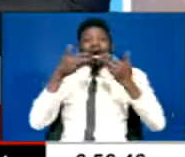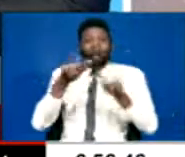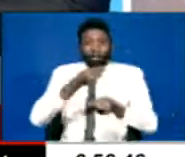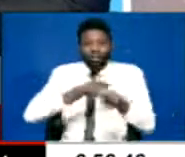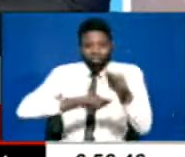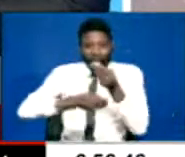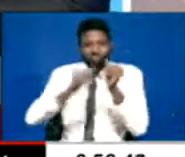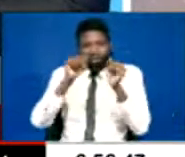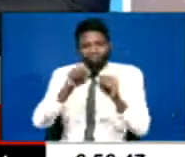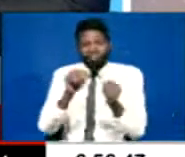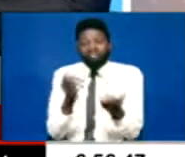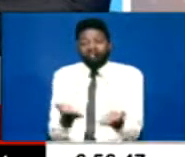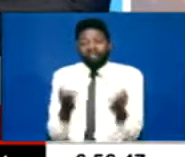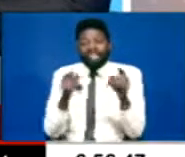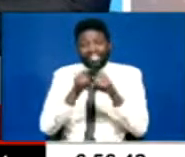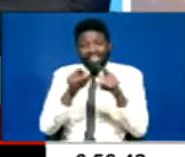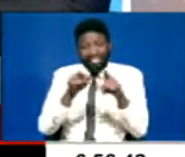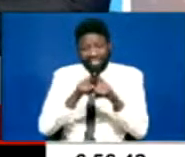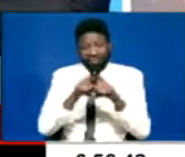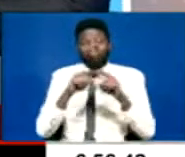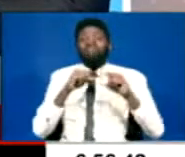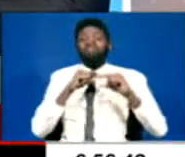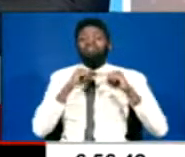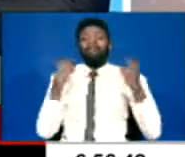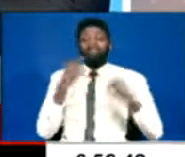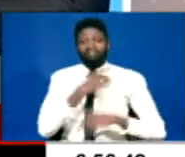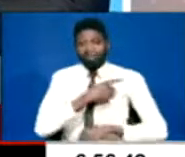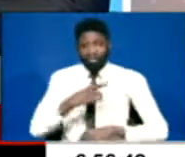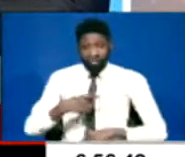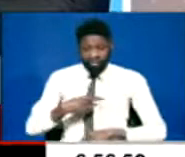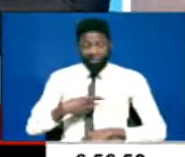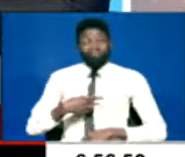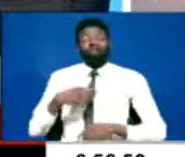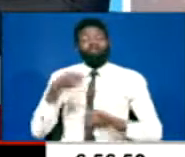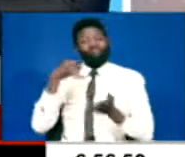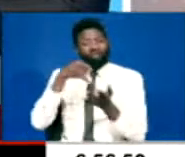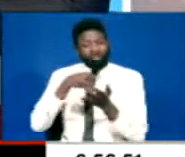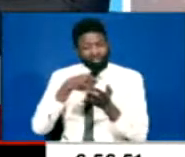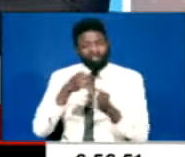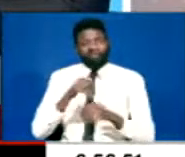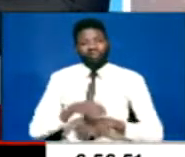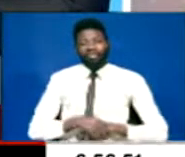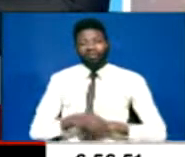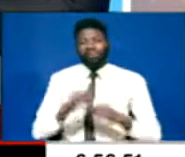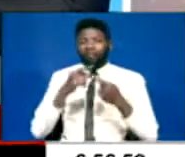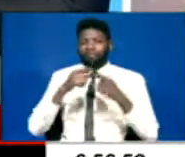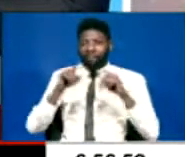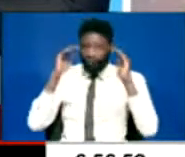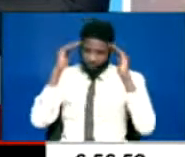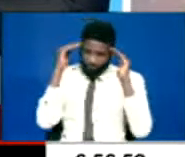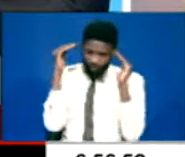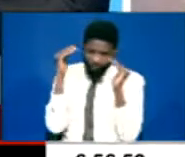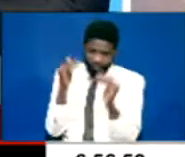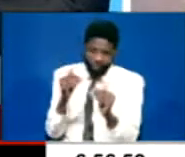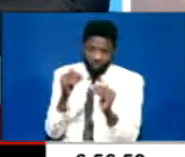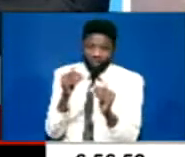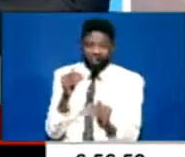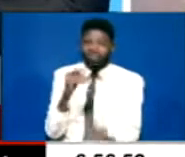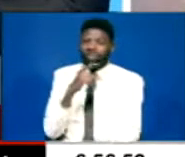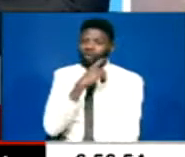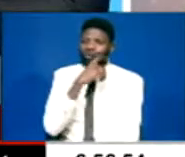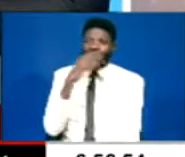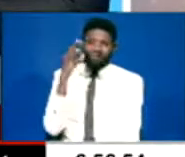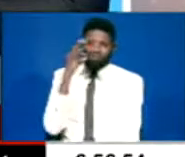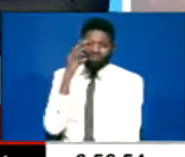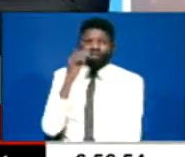Waige Mwaure as well. But then, let's focus on Wajakoya. How is it going to be possible? How many hyenas do we